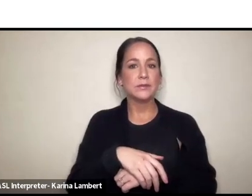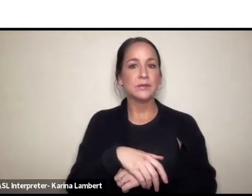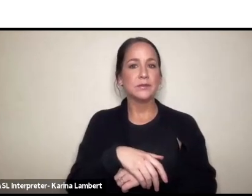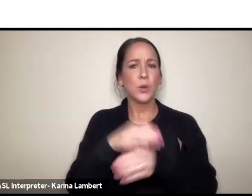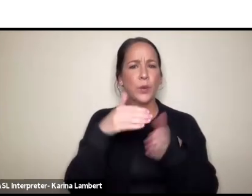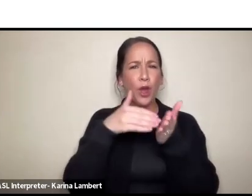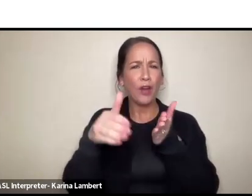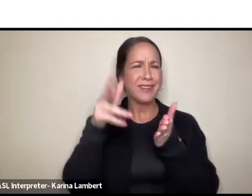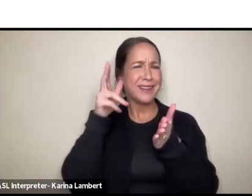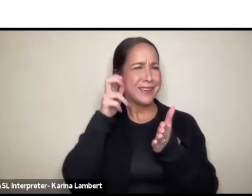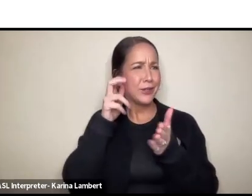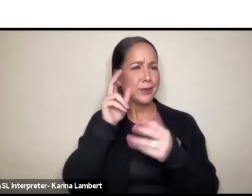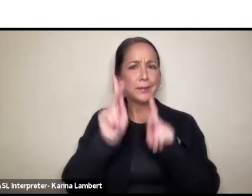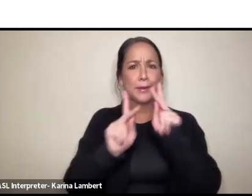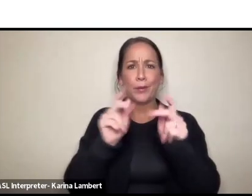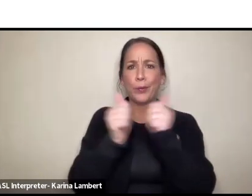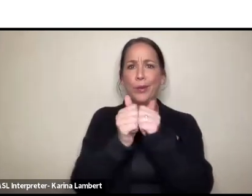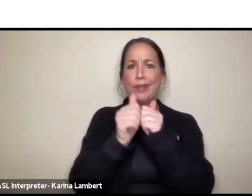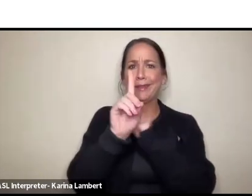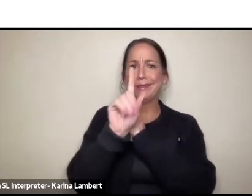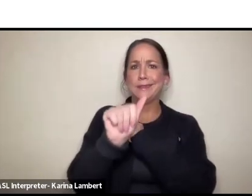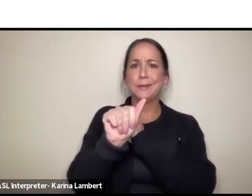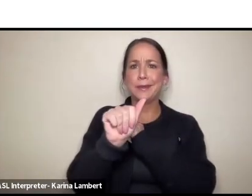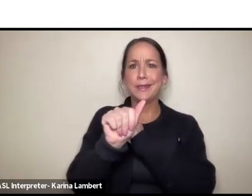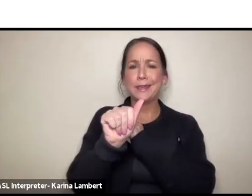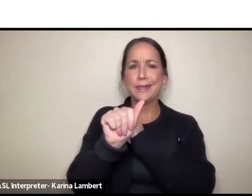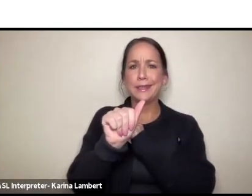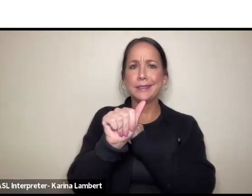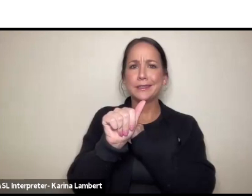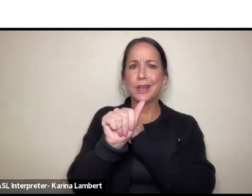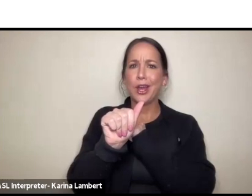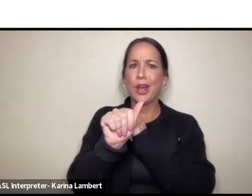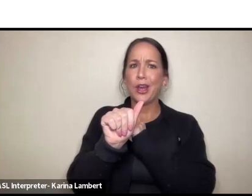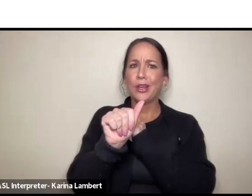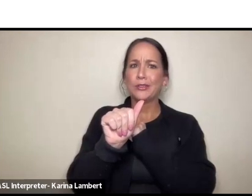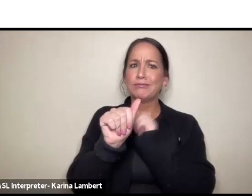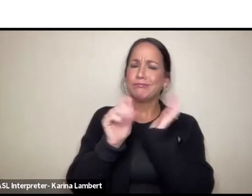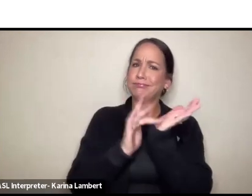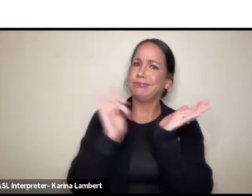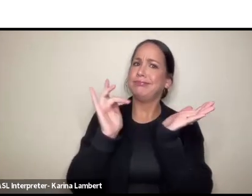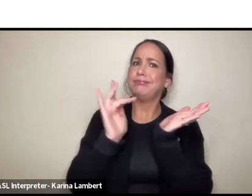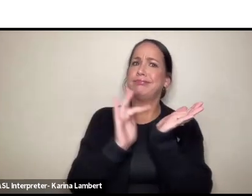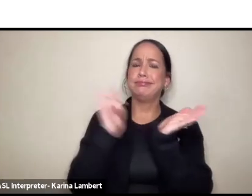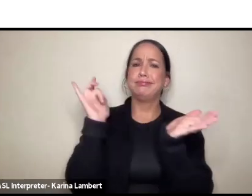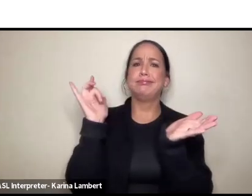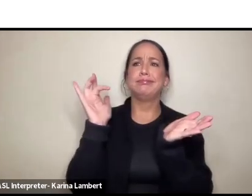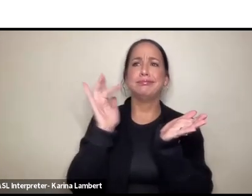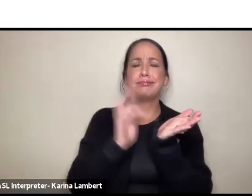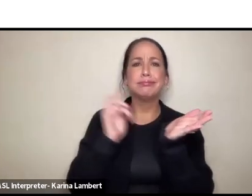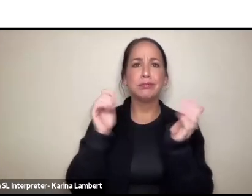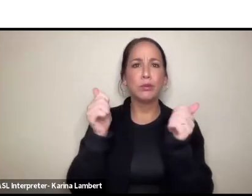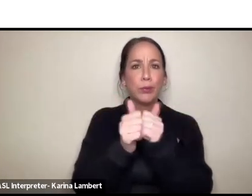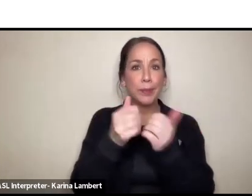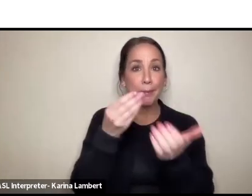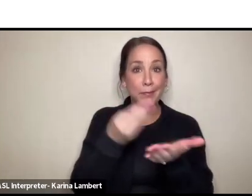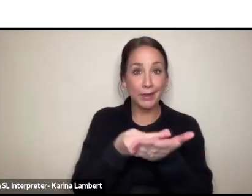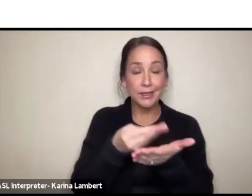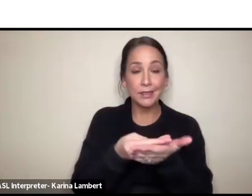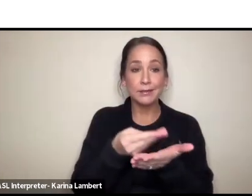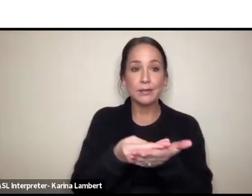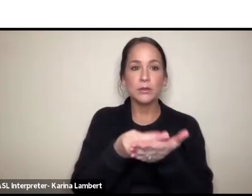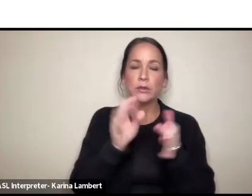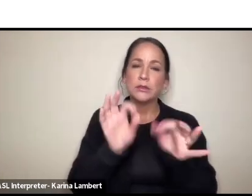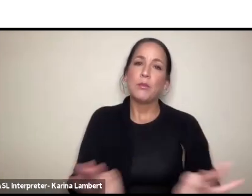with disabilities are often taken advantage of with their finances. So